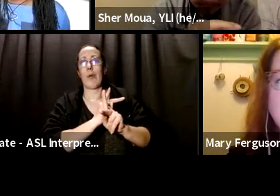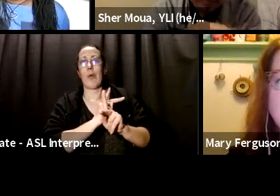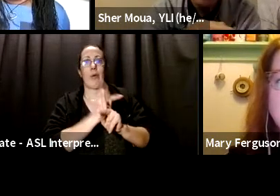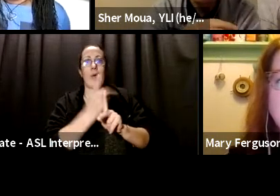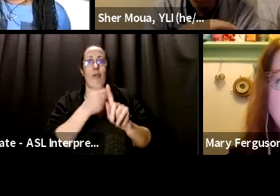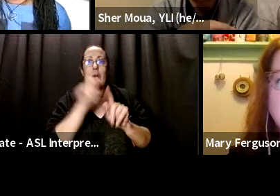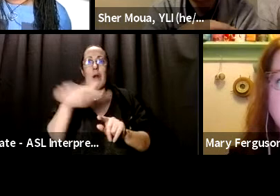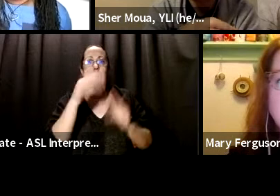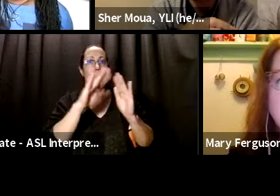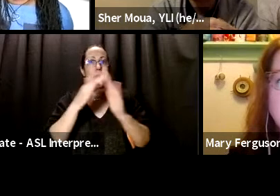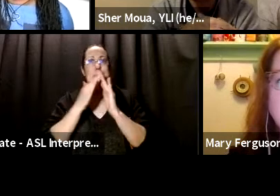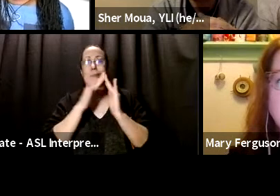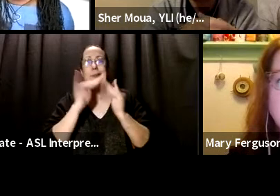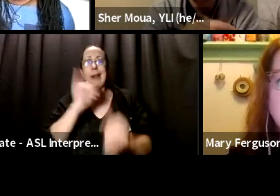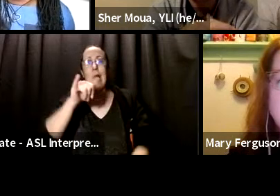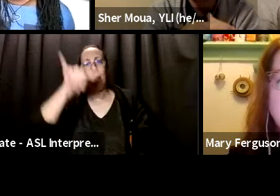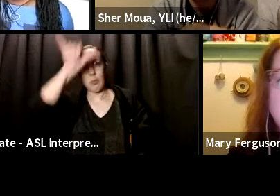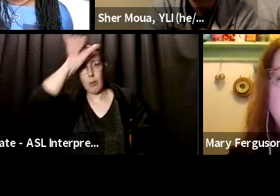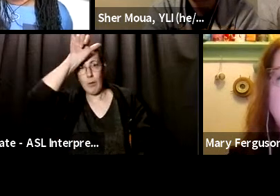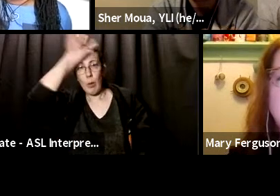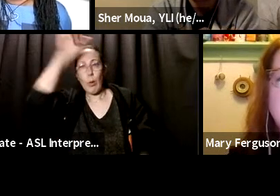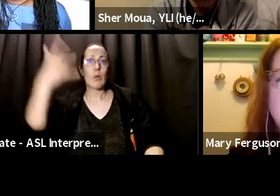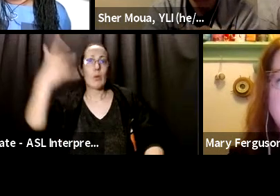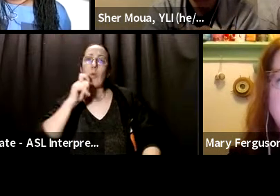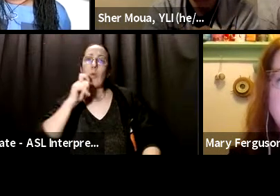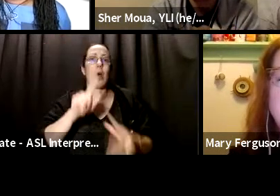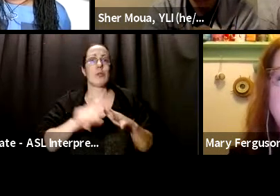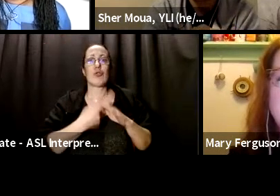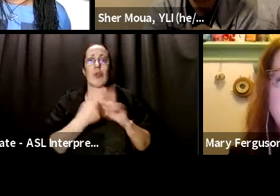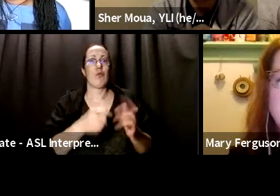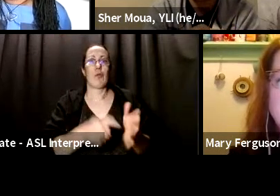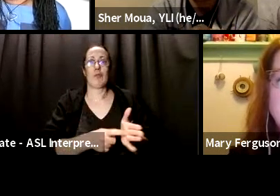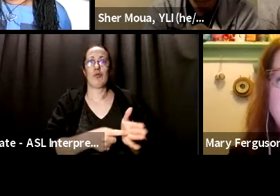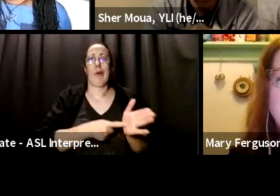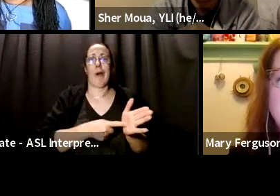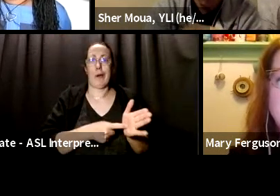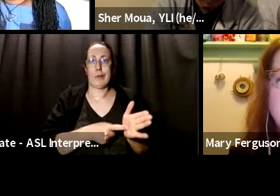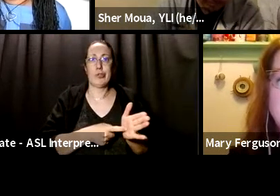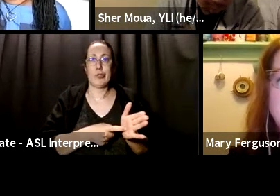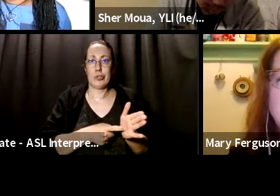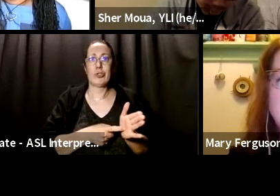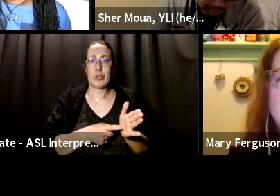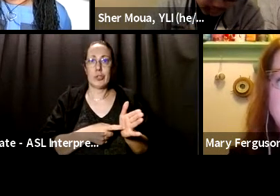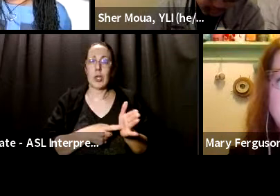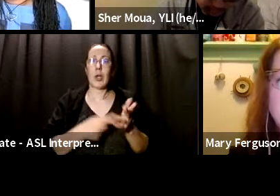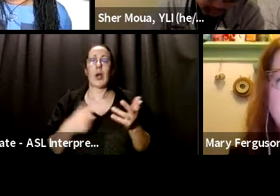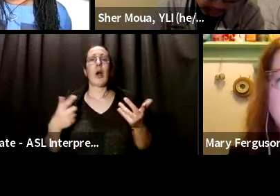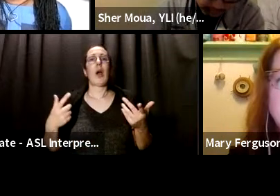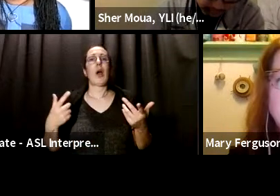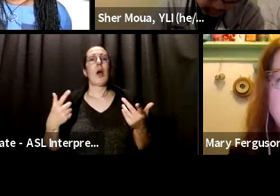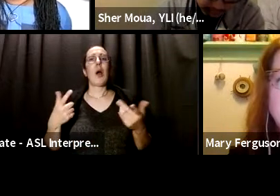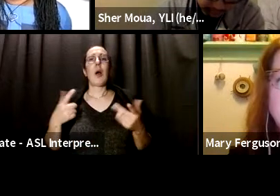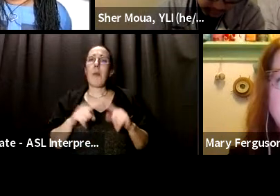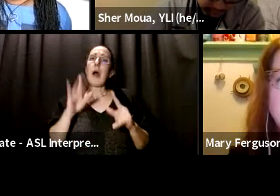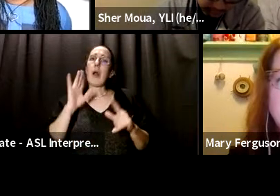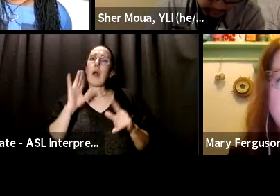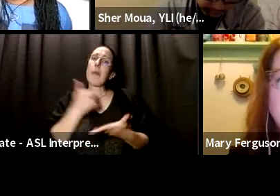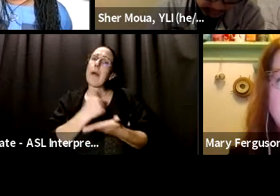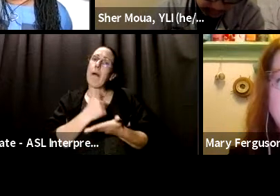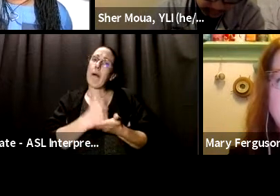already done, so that we're not starting from scratch. But you know, it's just helpful sometime for folks